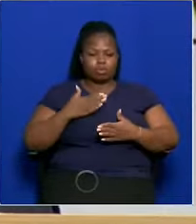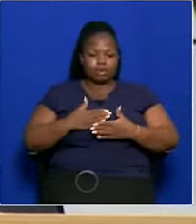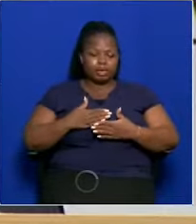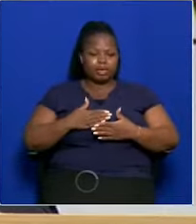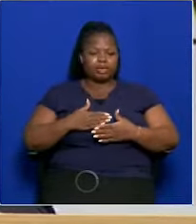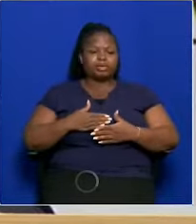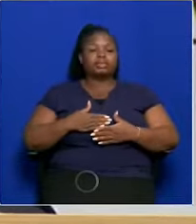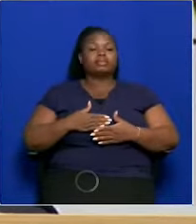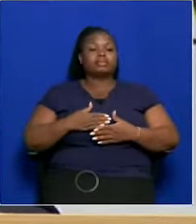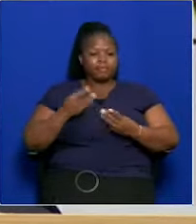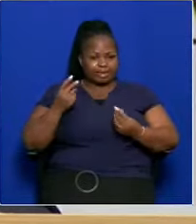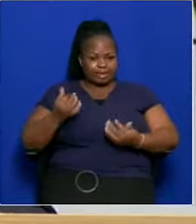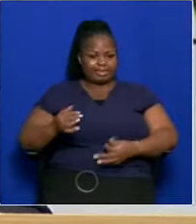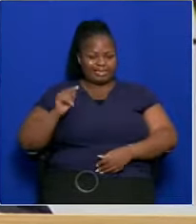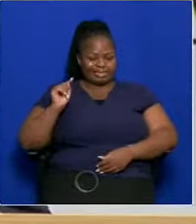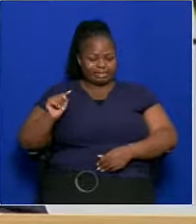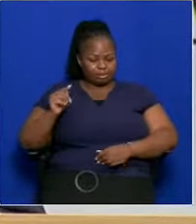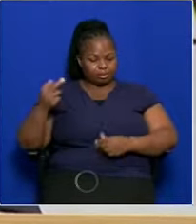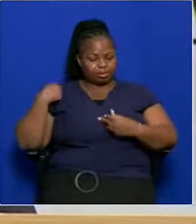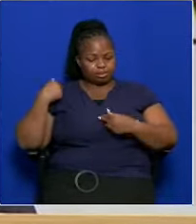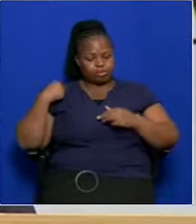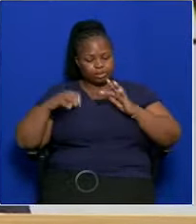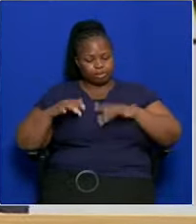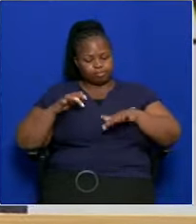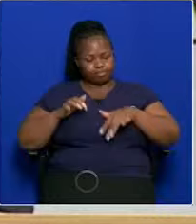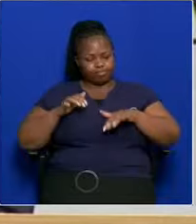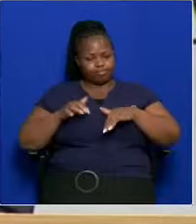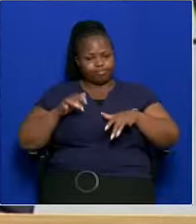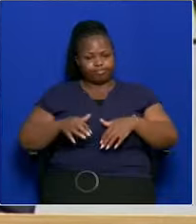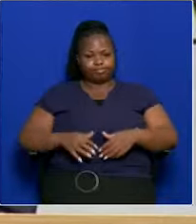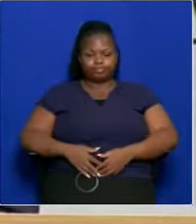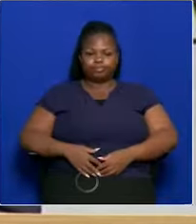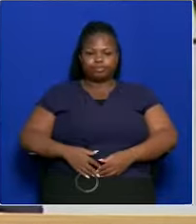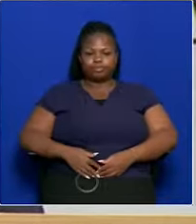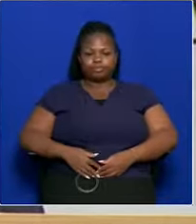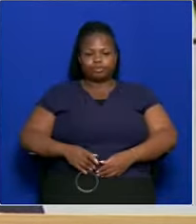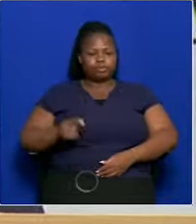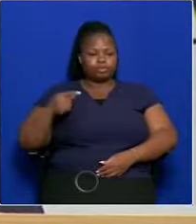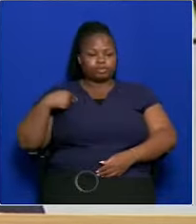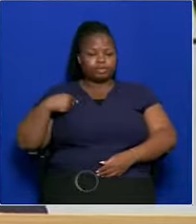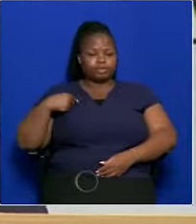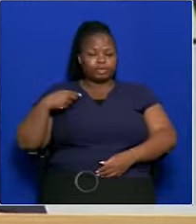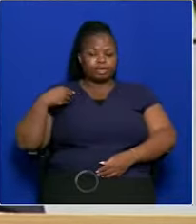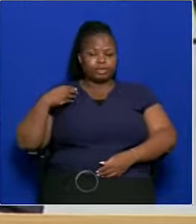who's capturing that. So I gave to him to